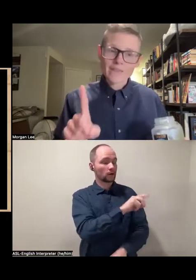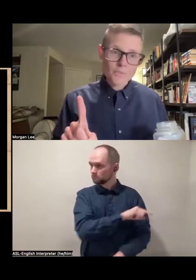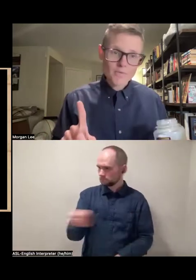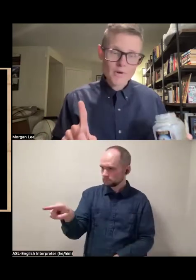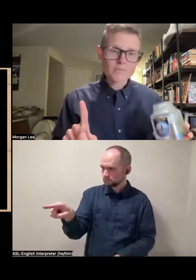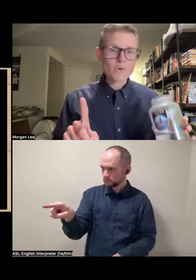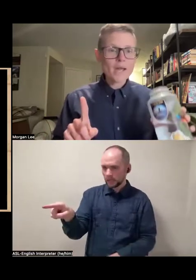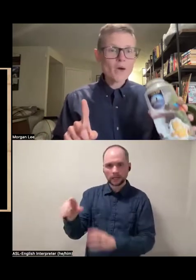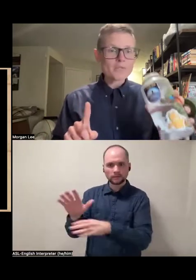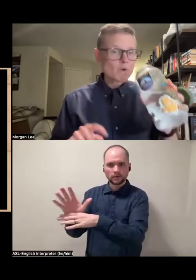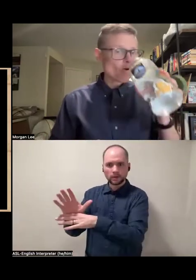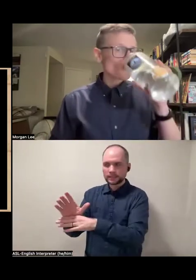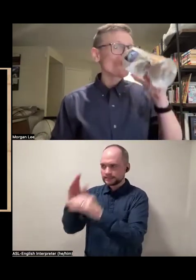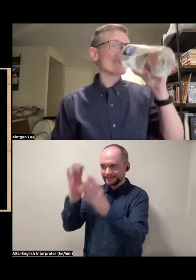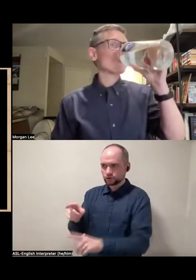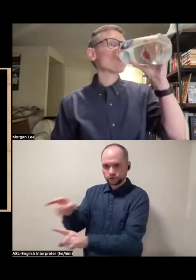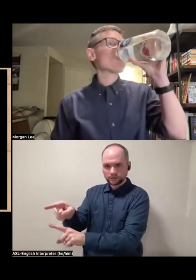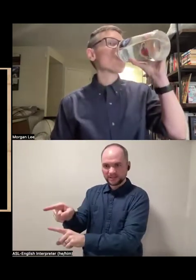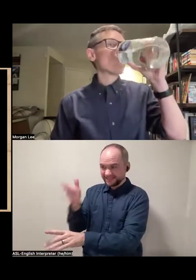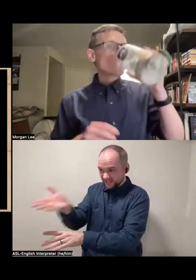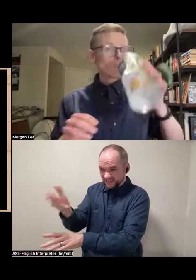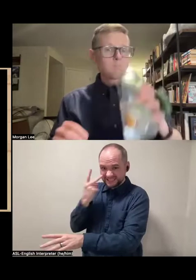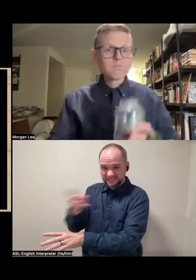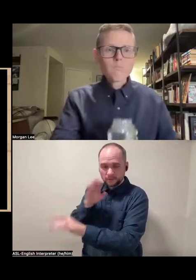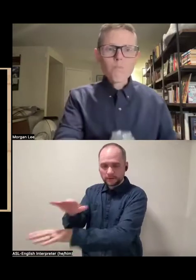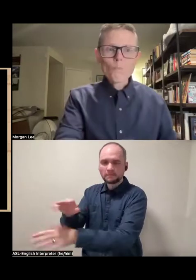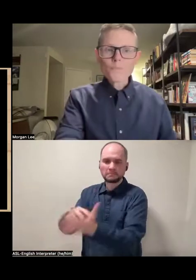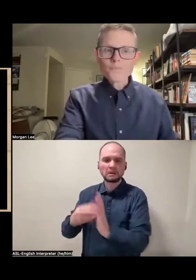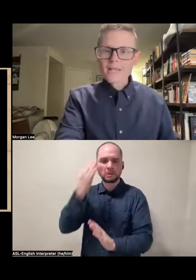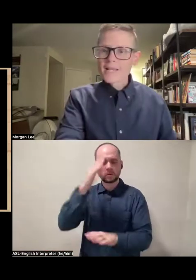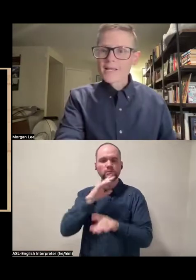teacher at the river, so I know it's real.